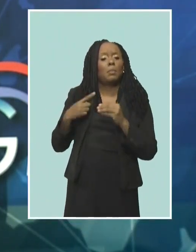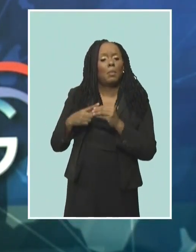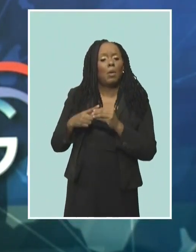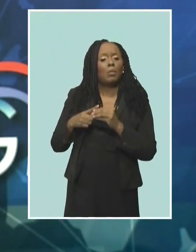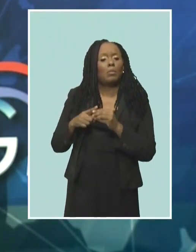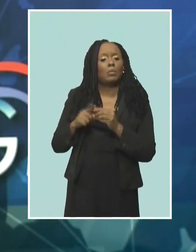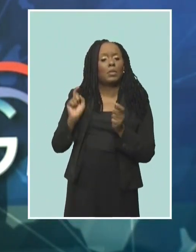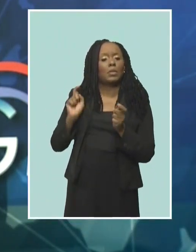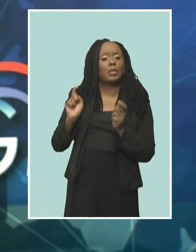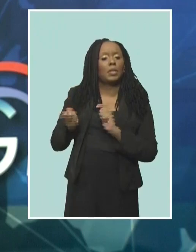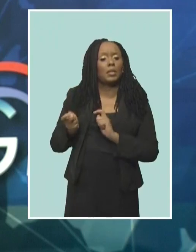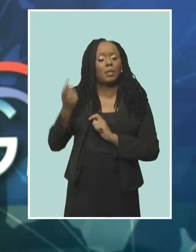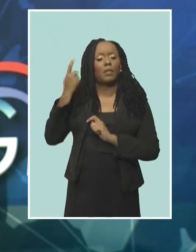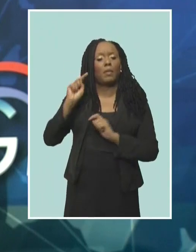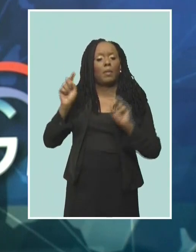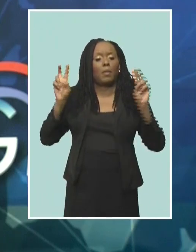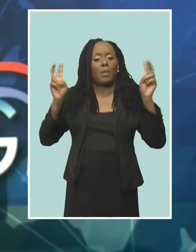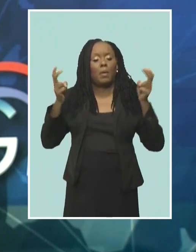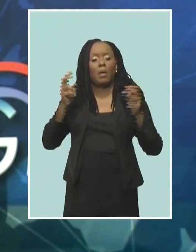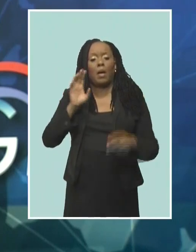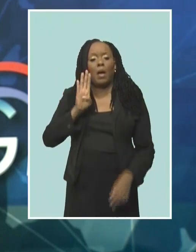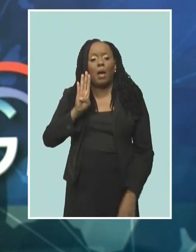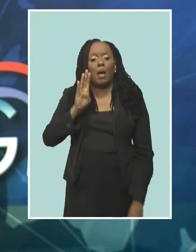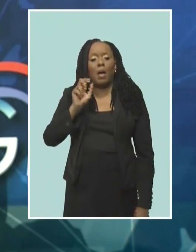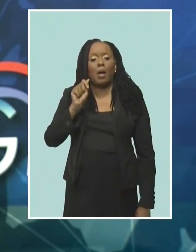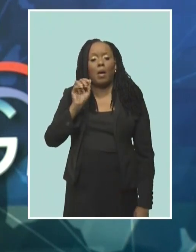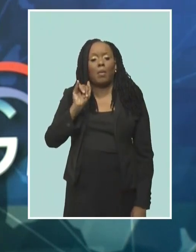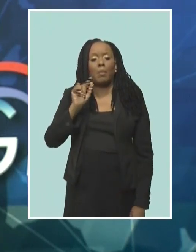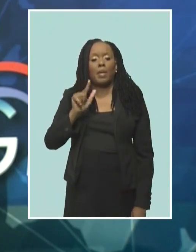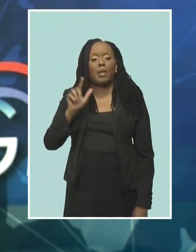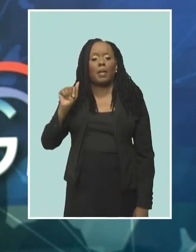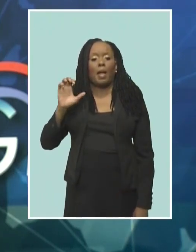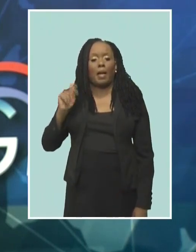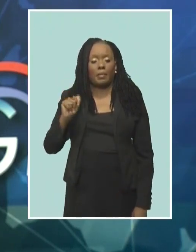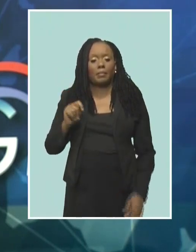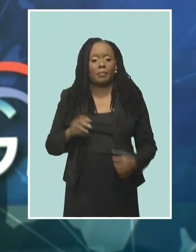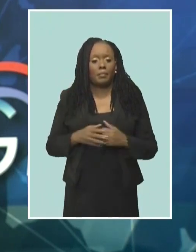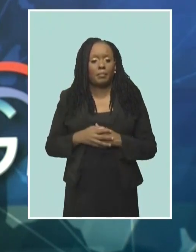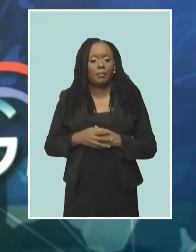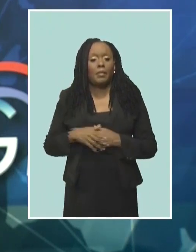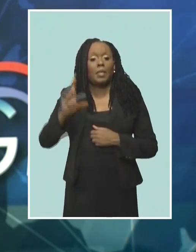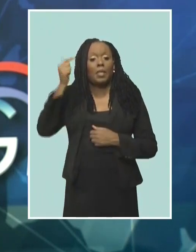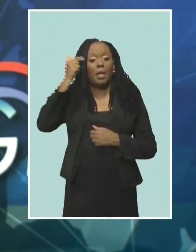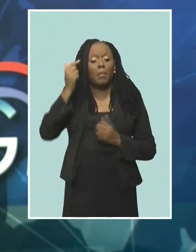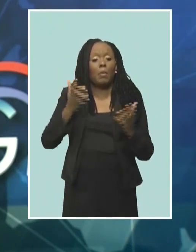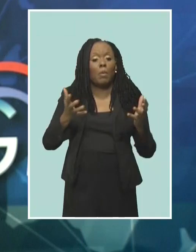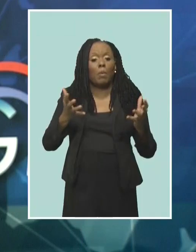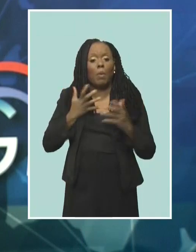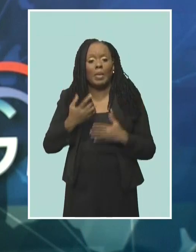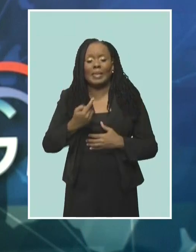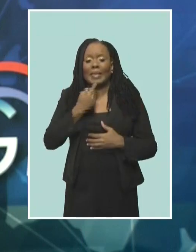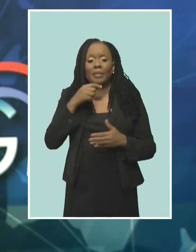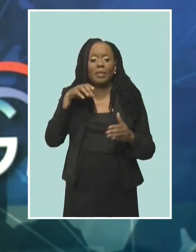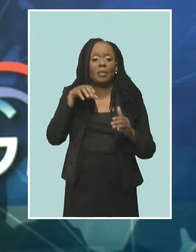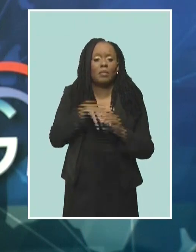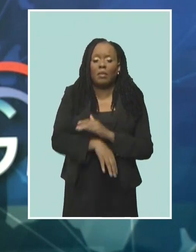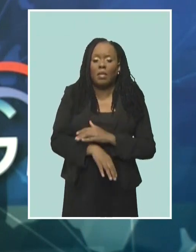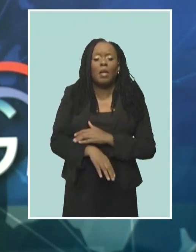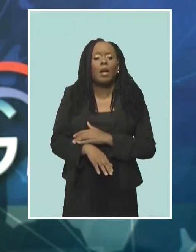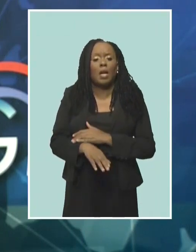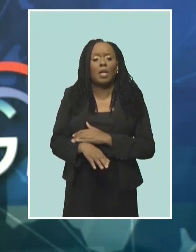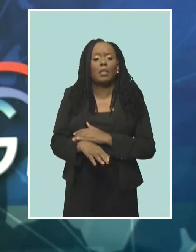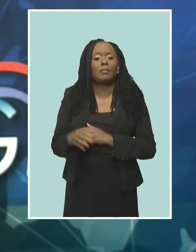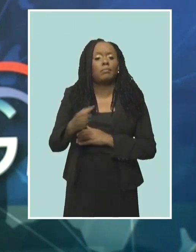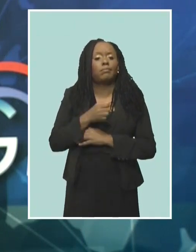Act. Though agreeing with government's intent to keep accused of serious crimes off the streets, the bar outlined objections to